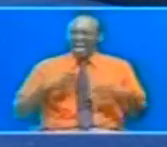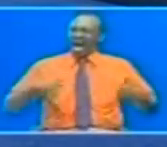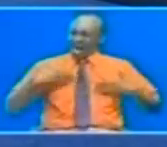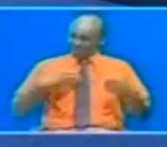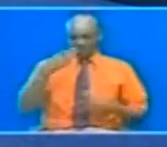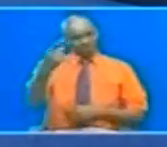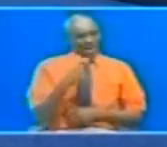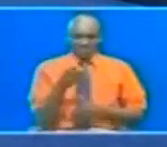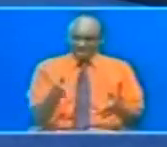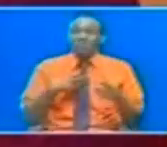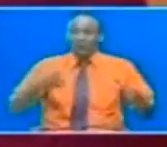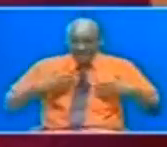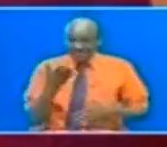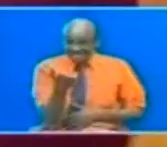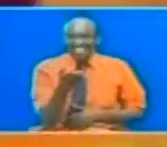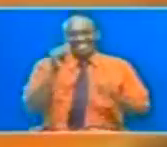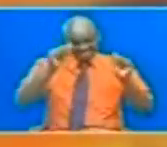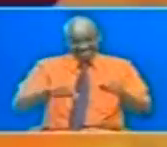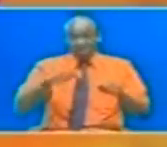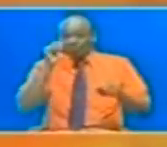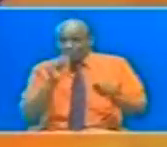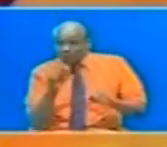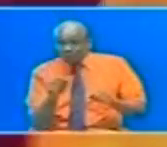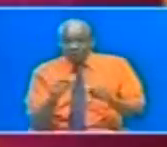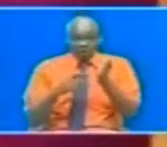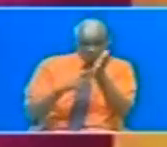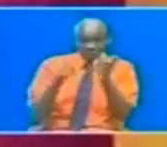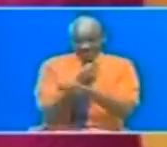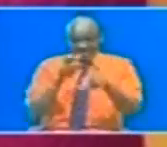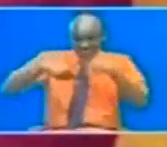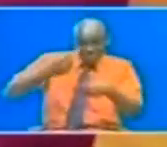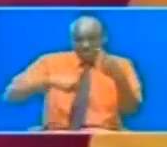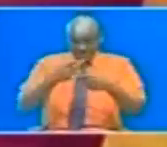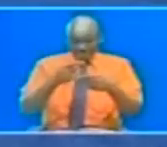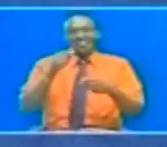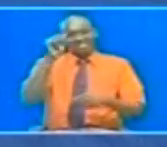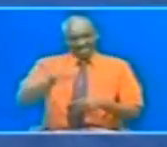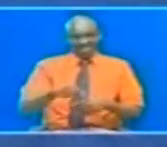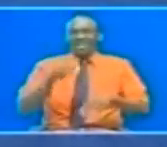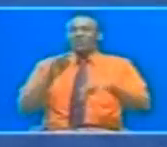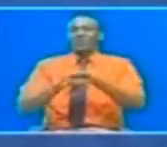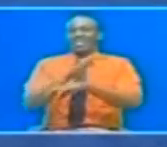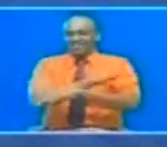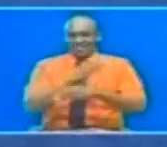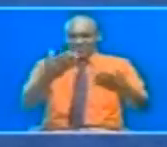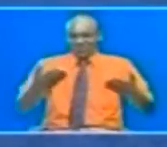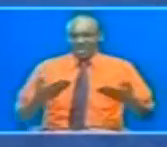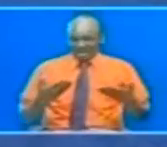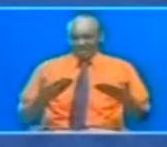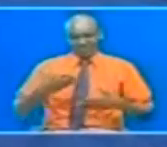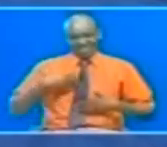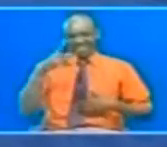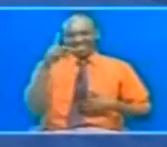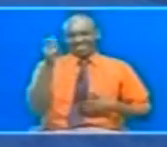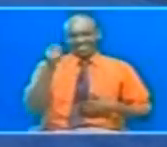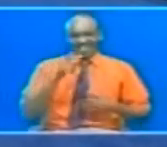studio. Are you excited to be here? Yeah. Will you do for us some more stunts? Yeah. All right. So good evening and welcome to this edition of